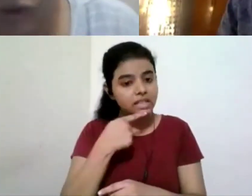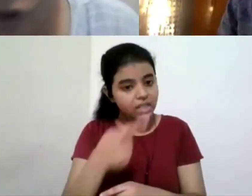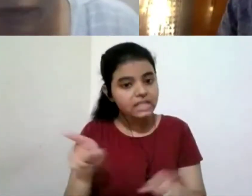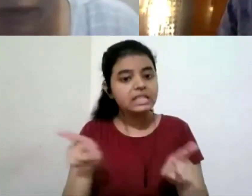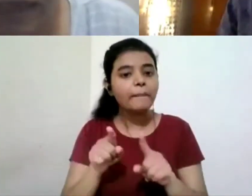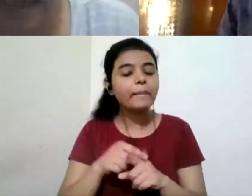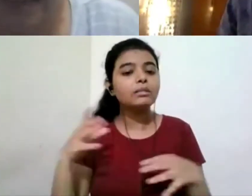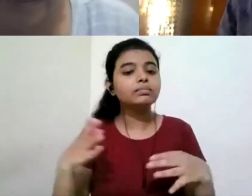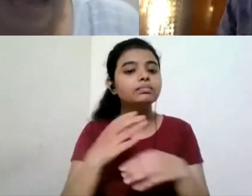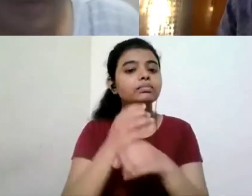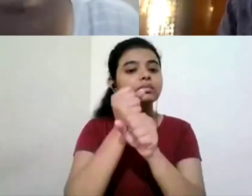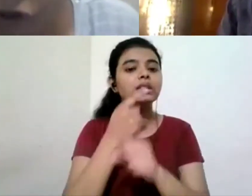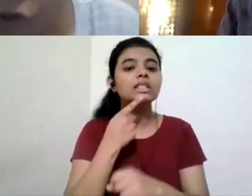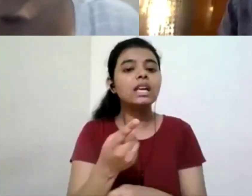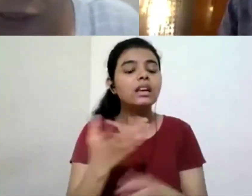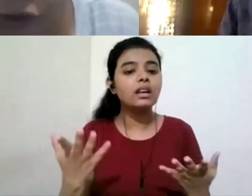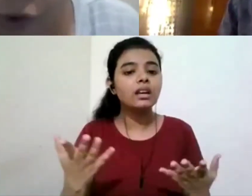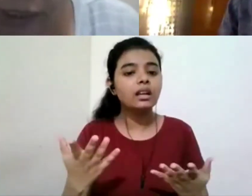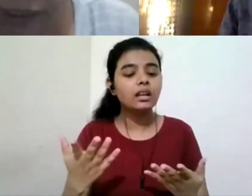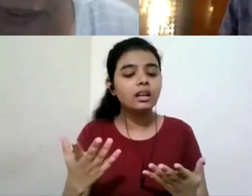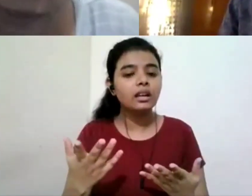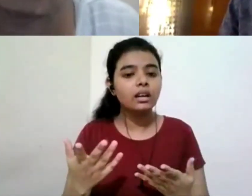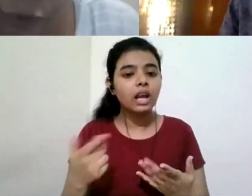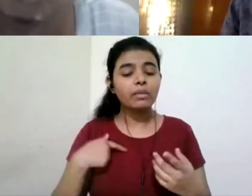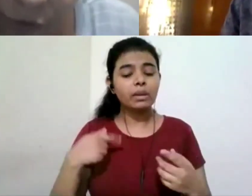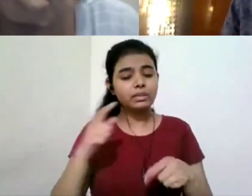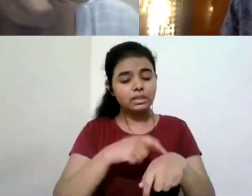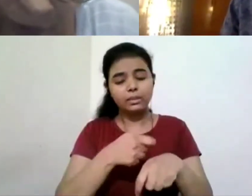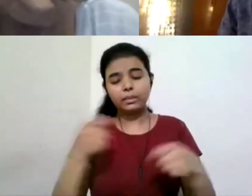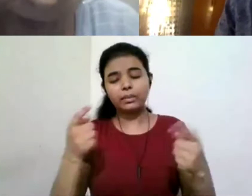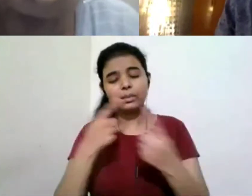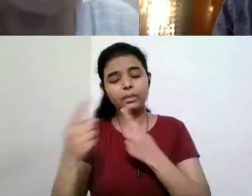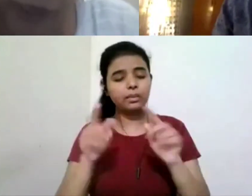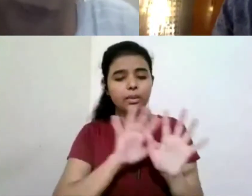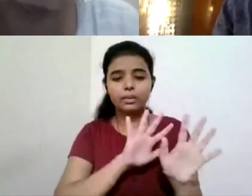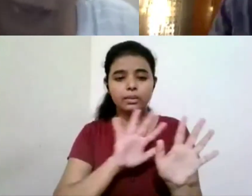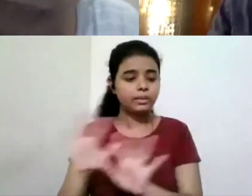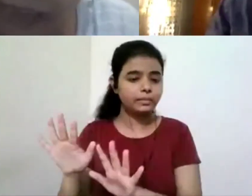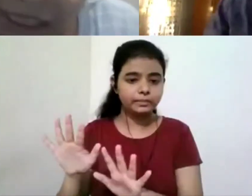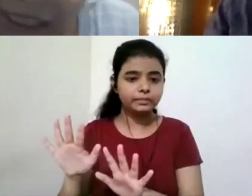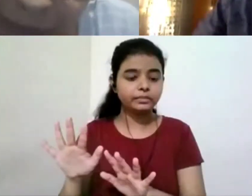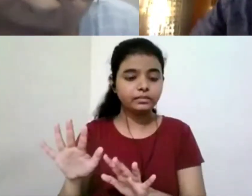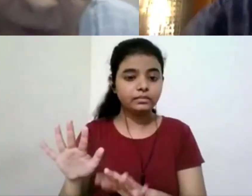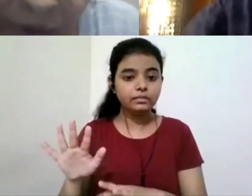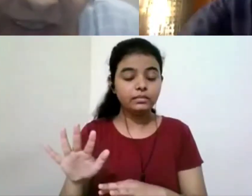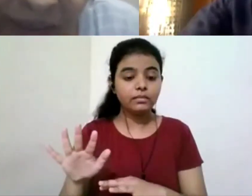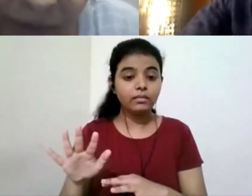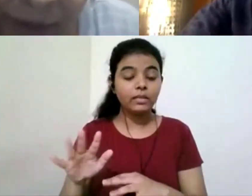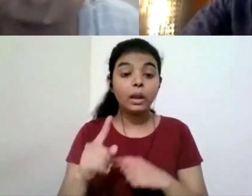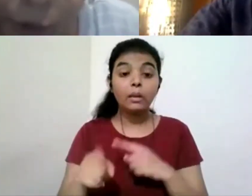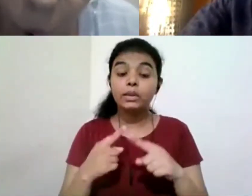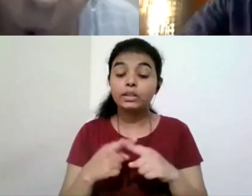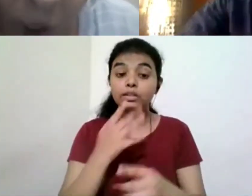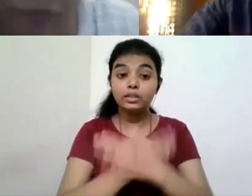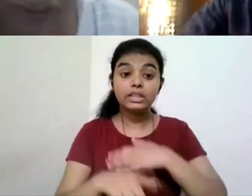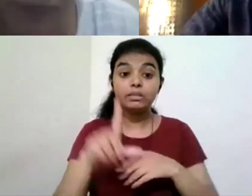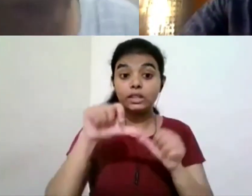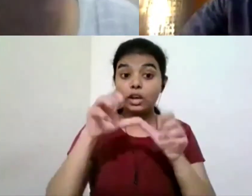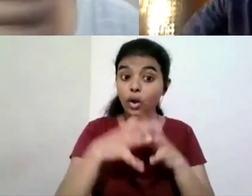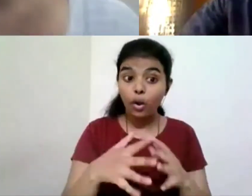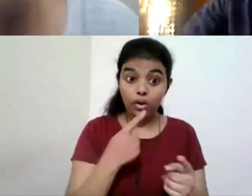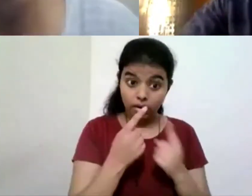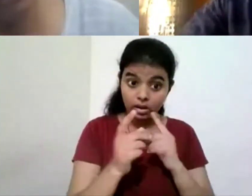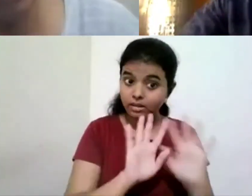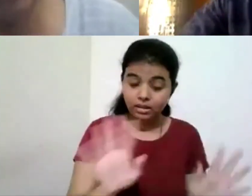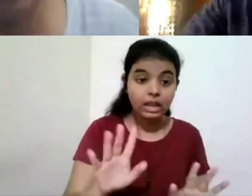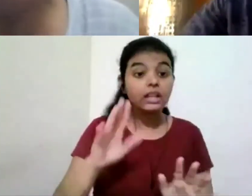See, I was not so much talking in terms of, and I didn't speak about the disability law. I was speaking